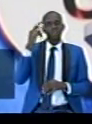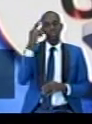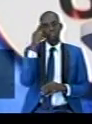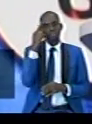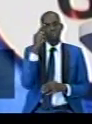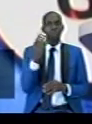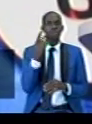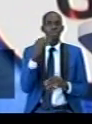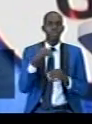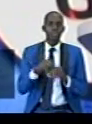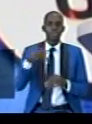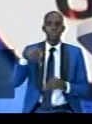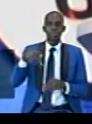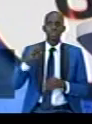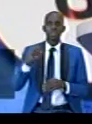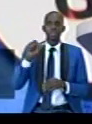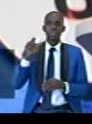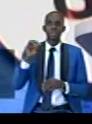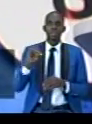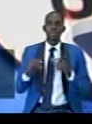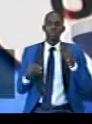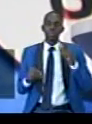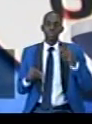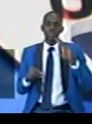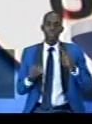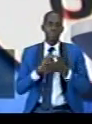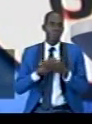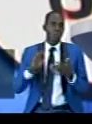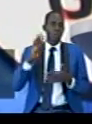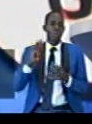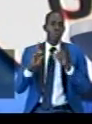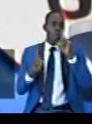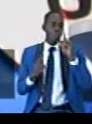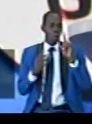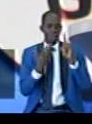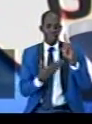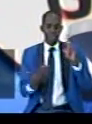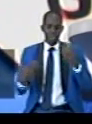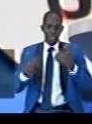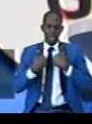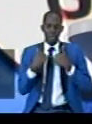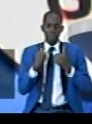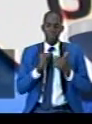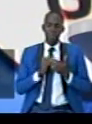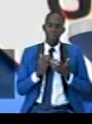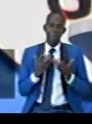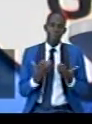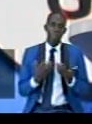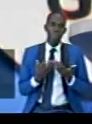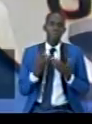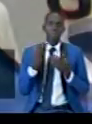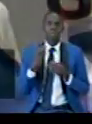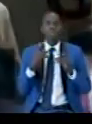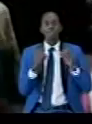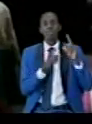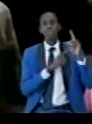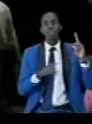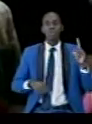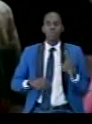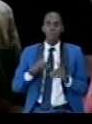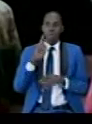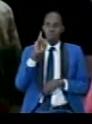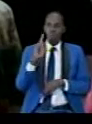27, reading from verse 4, one thing have I desired of the Lord. One thing